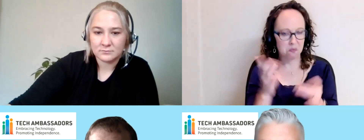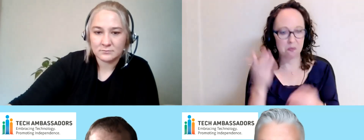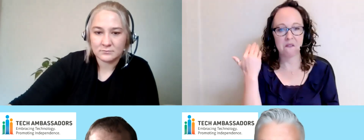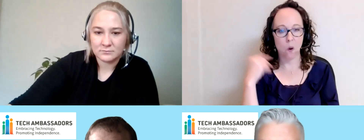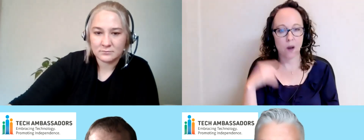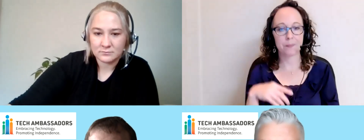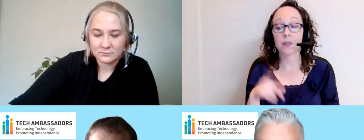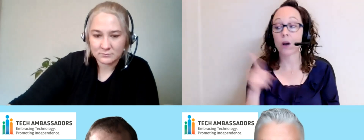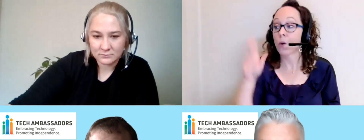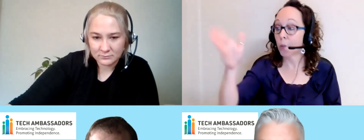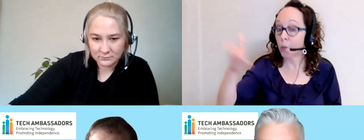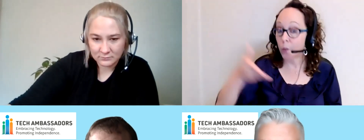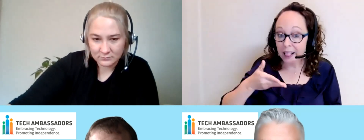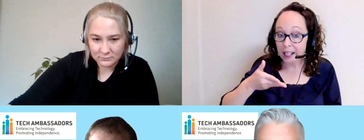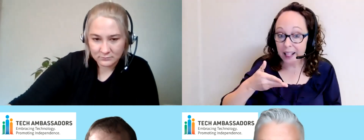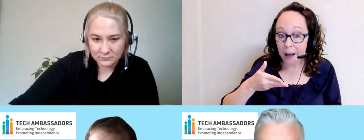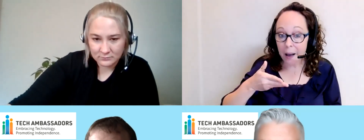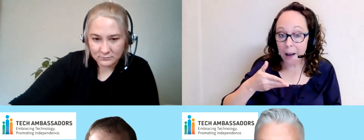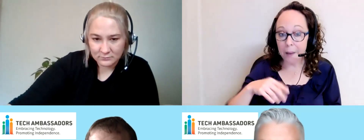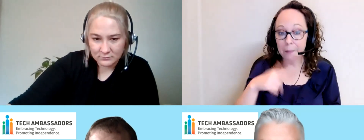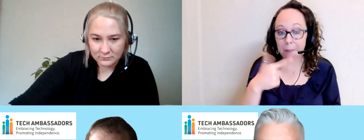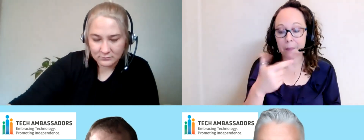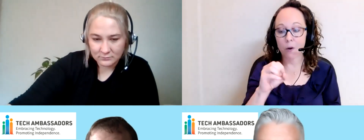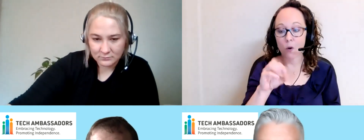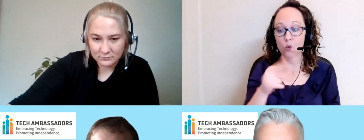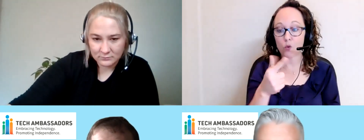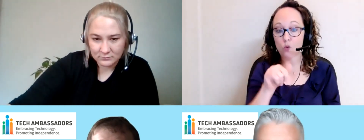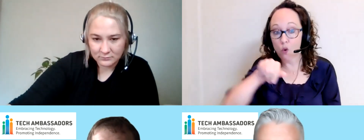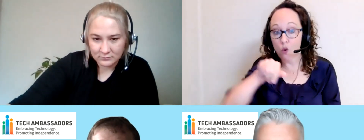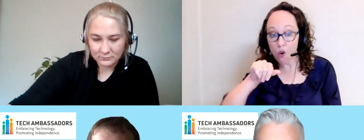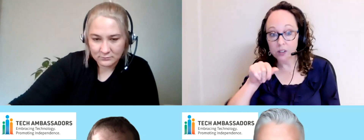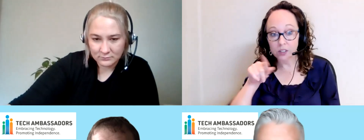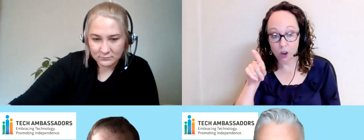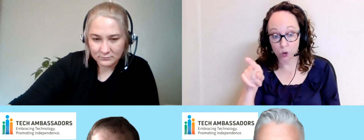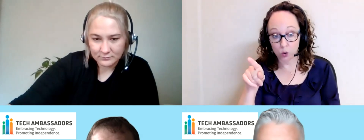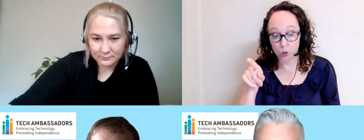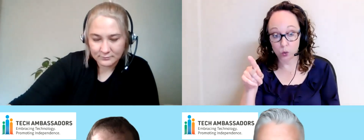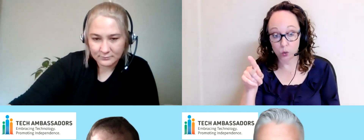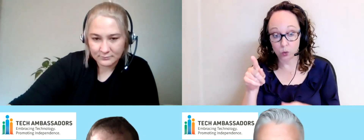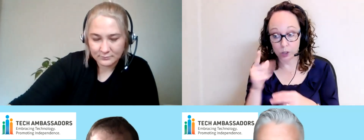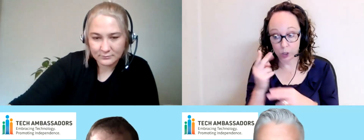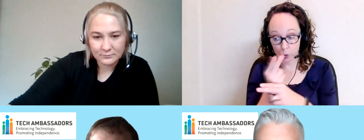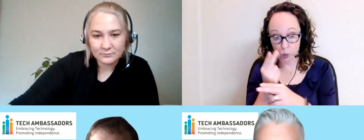Were you able to turn your camera and your microphone on?